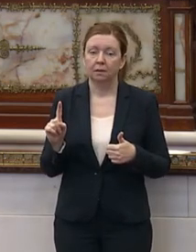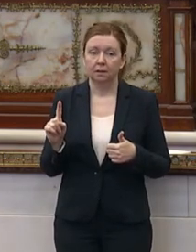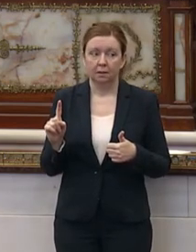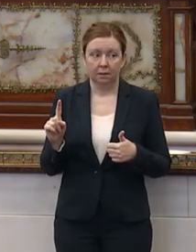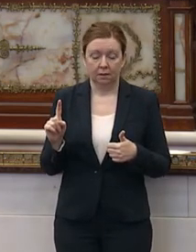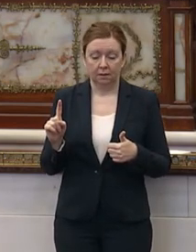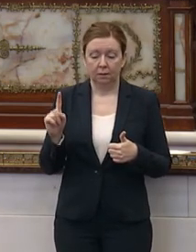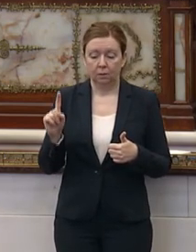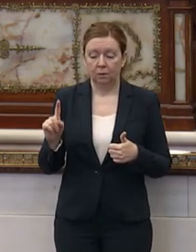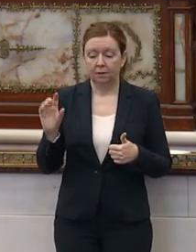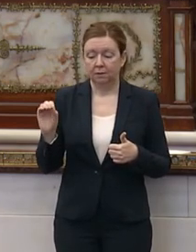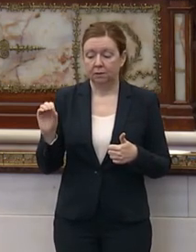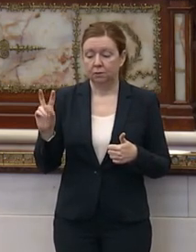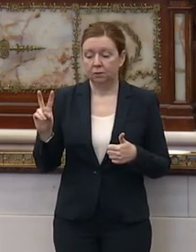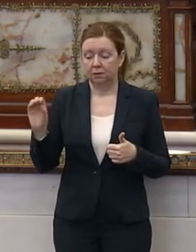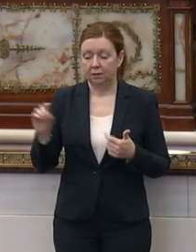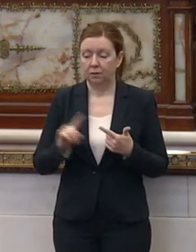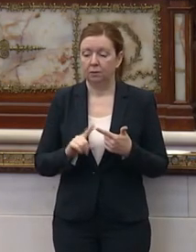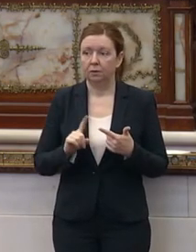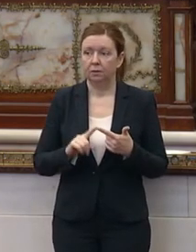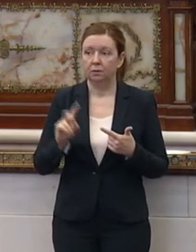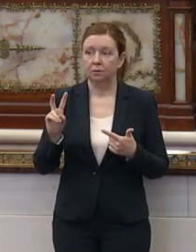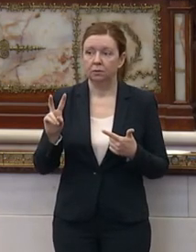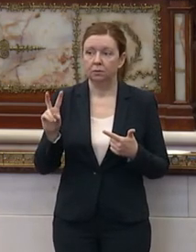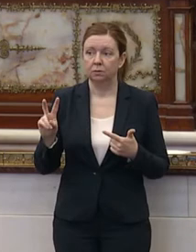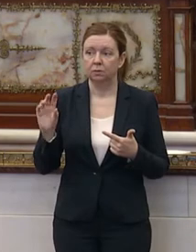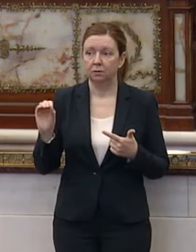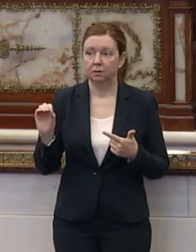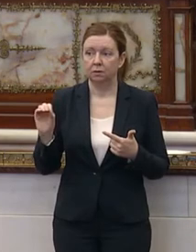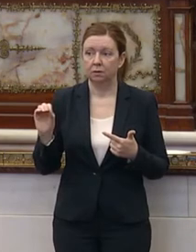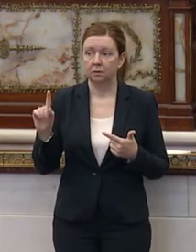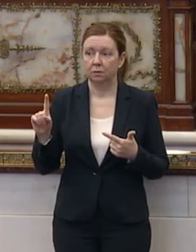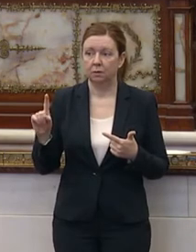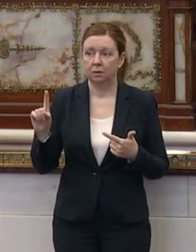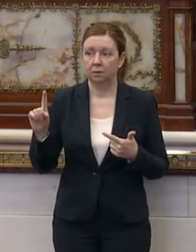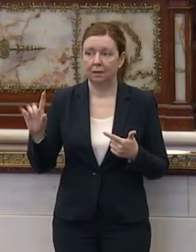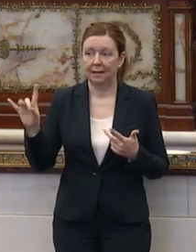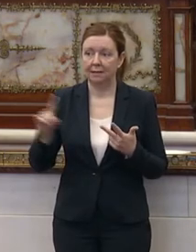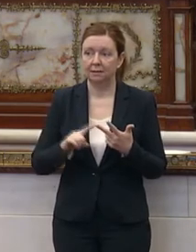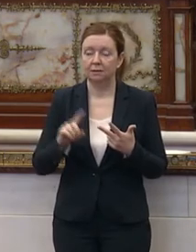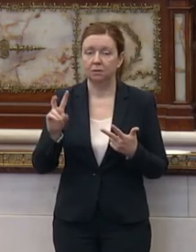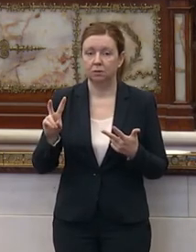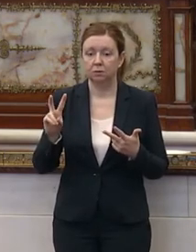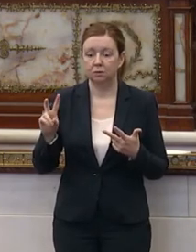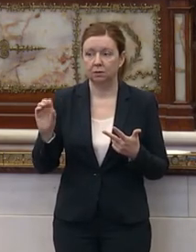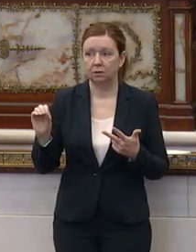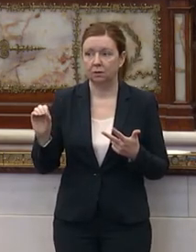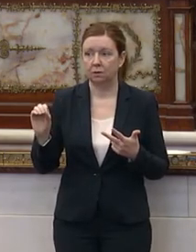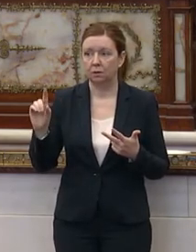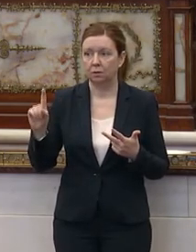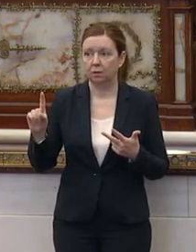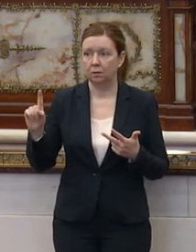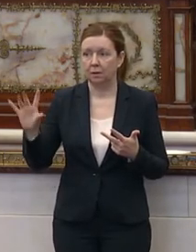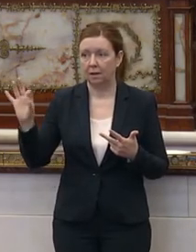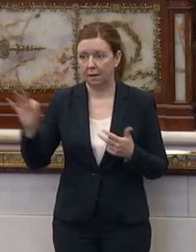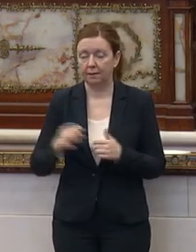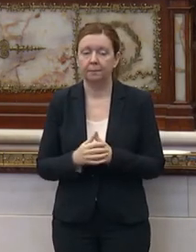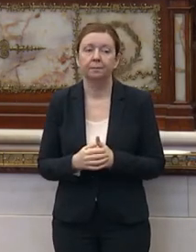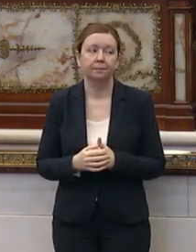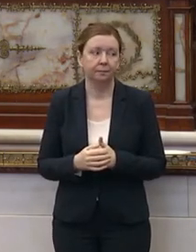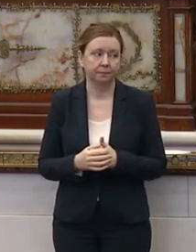211020, 220118, and